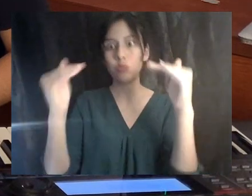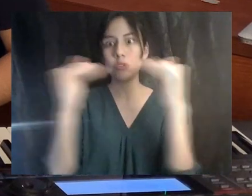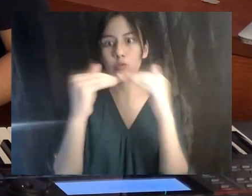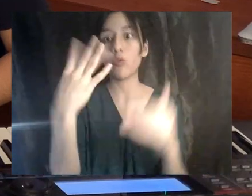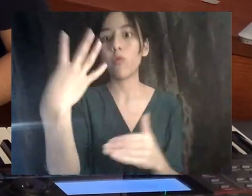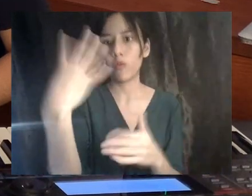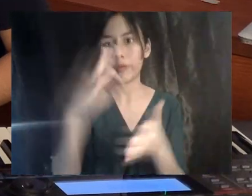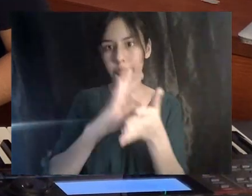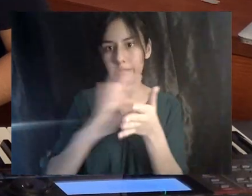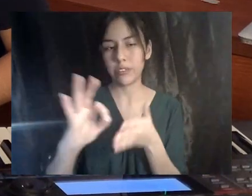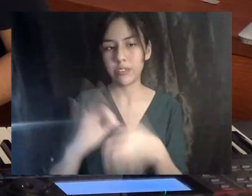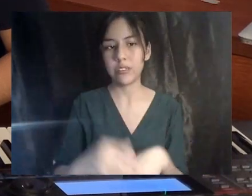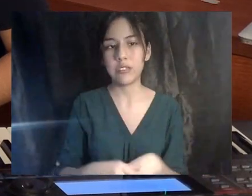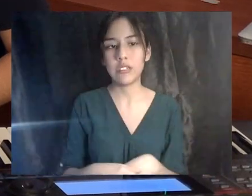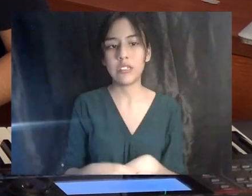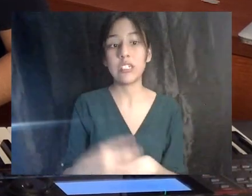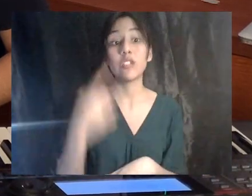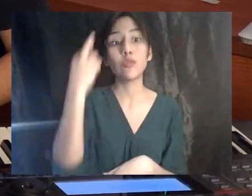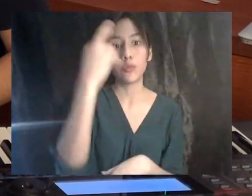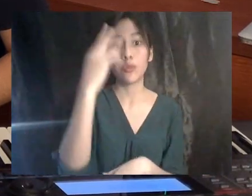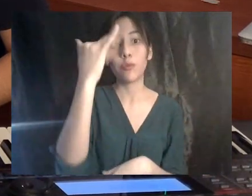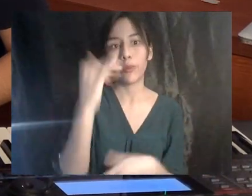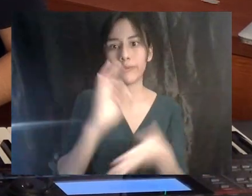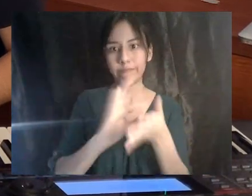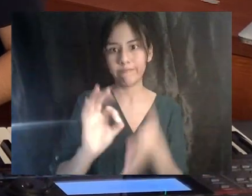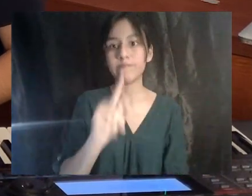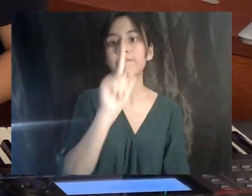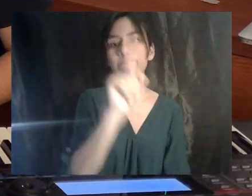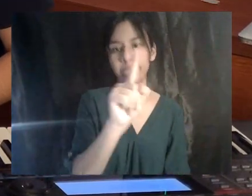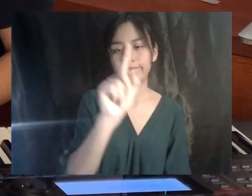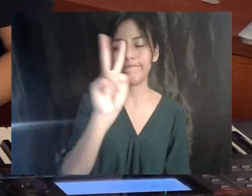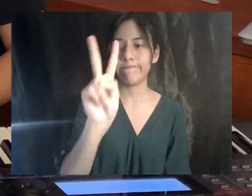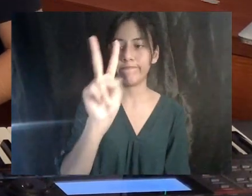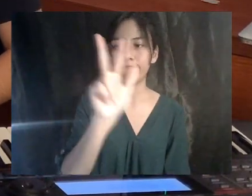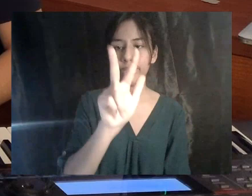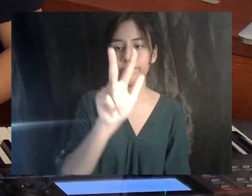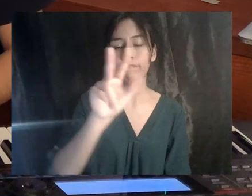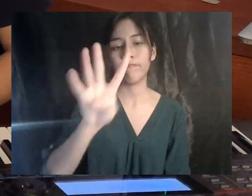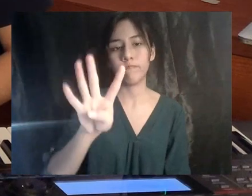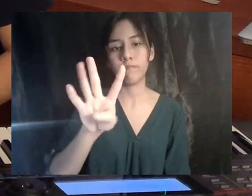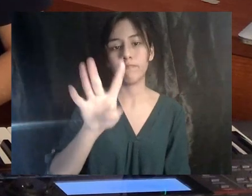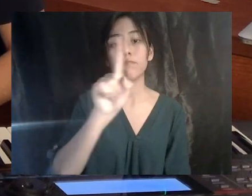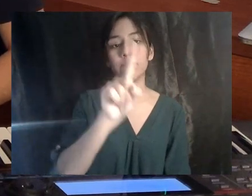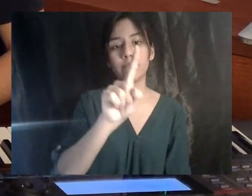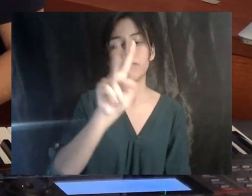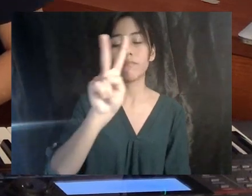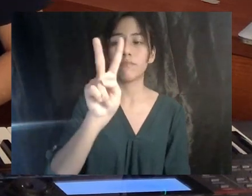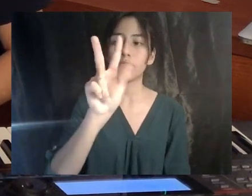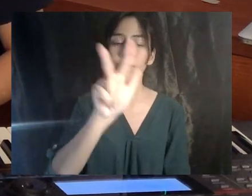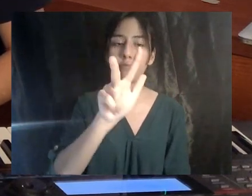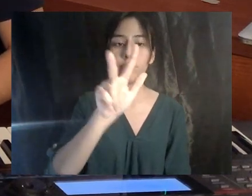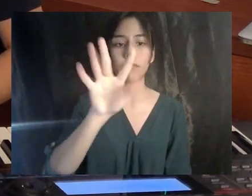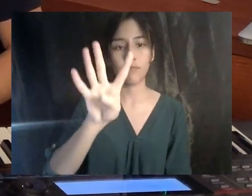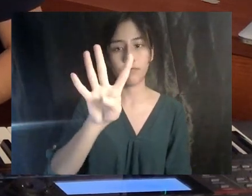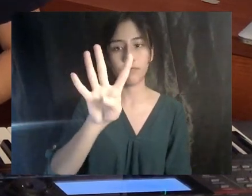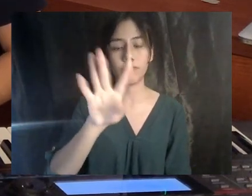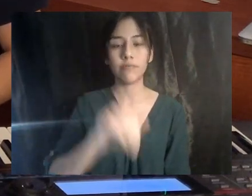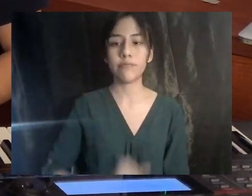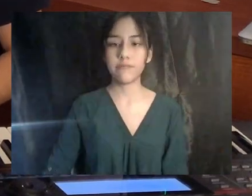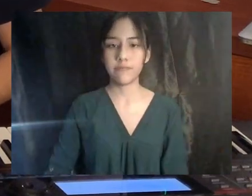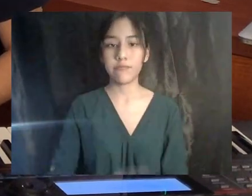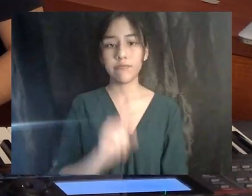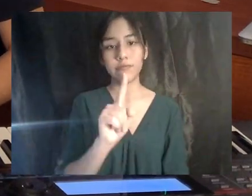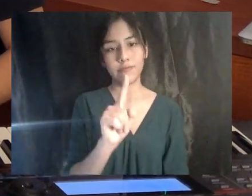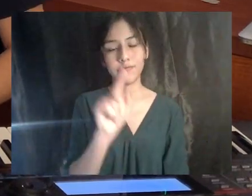in each measure, which is why we count 1, 2, 3, 4. 1, 2, 3,